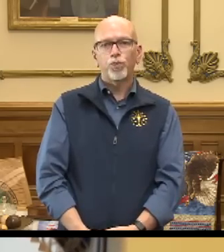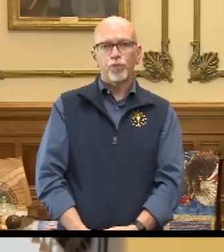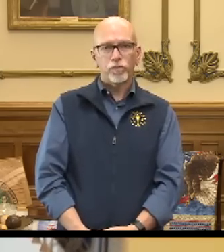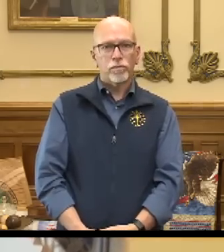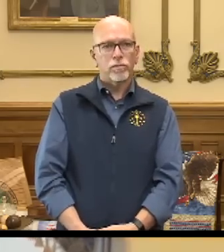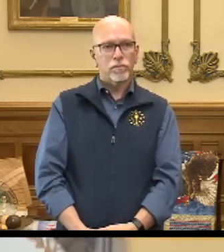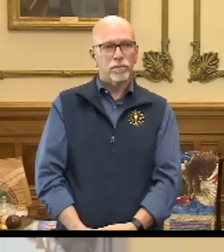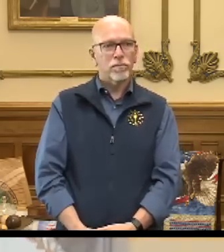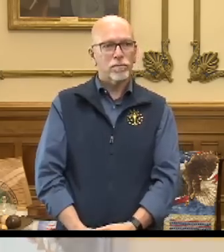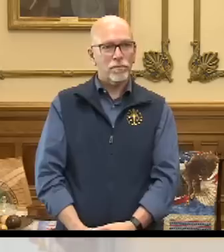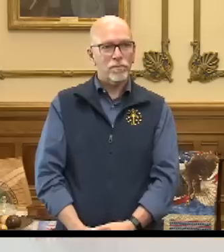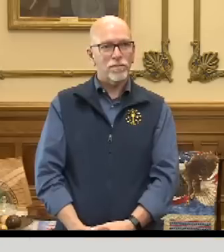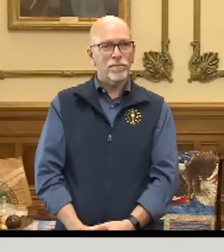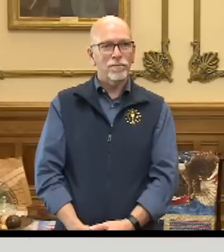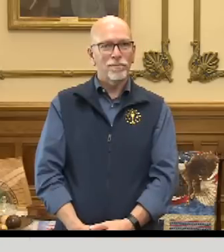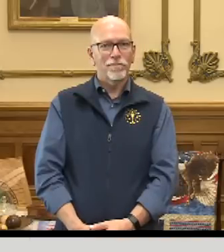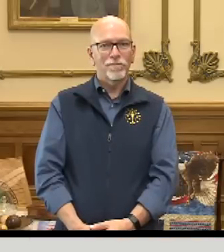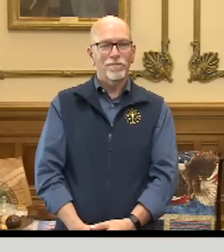It's that easy.